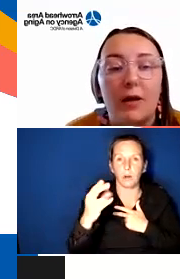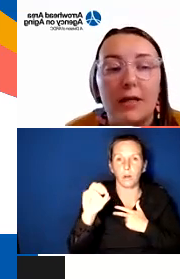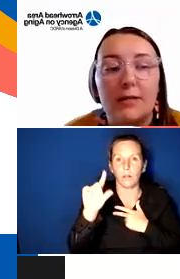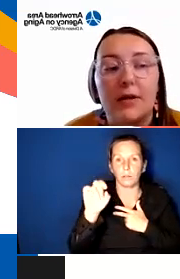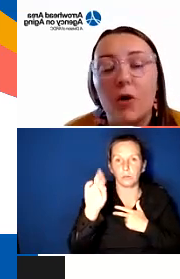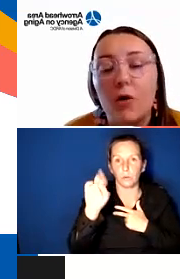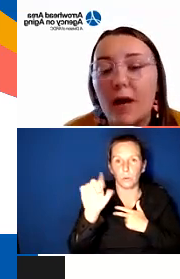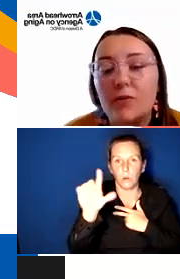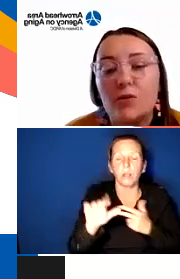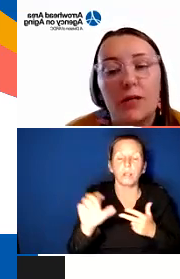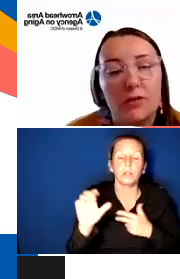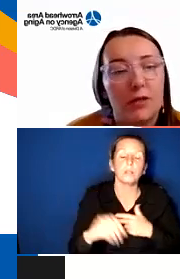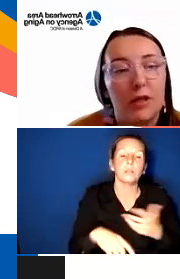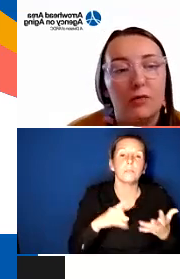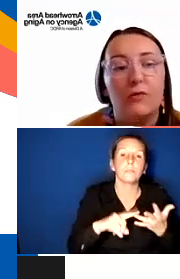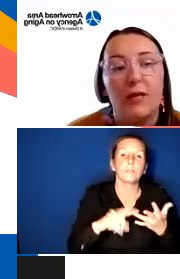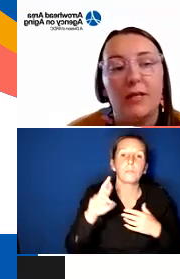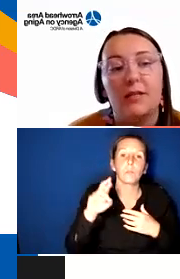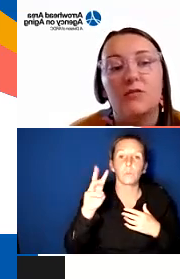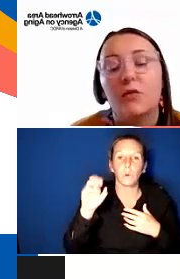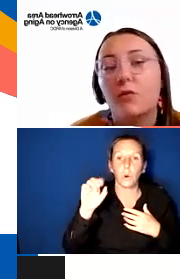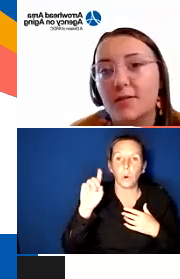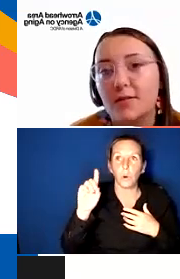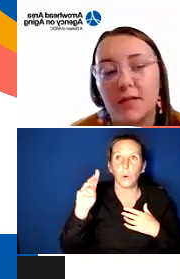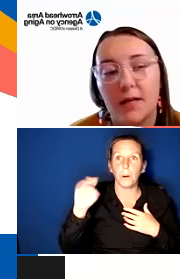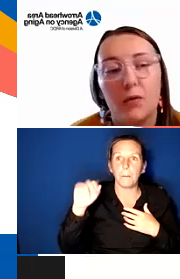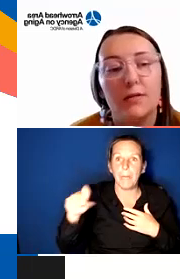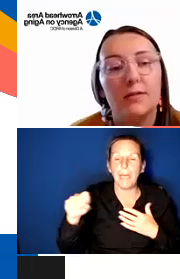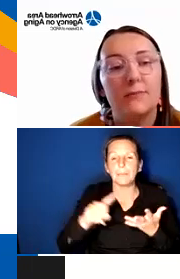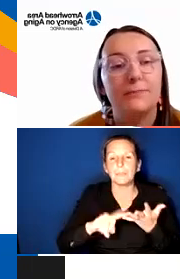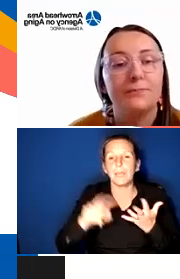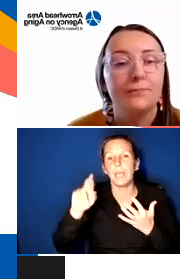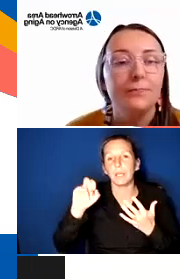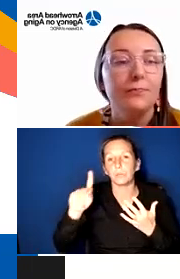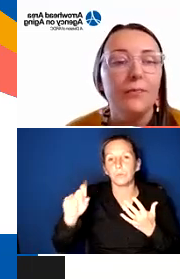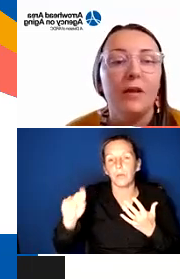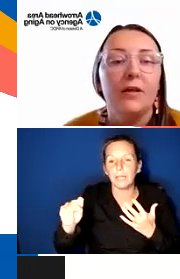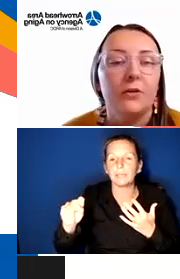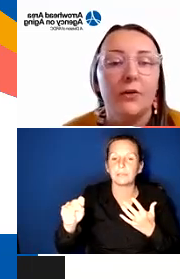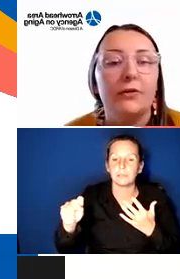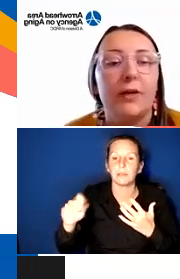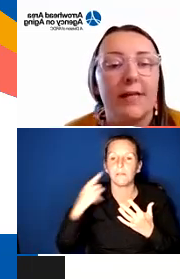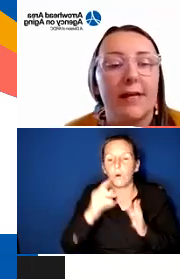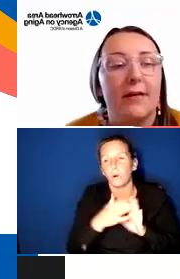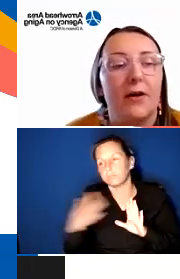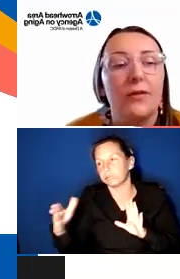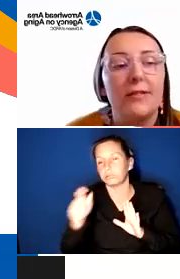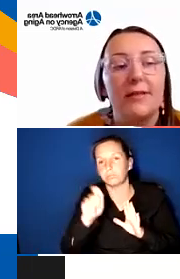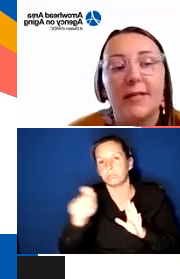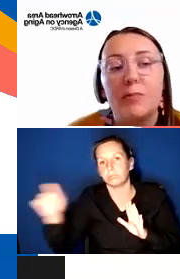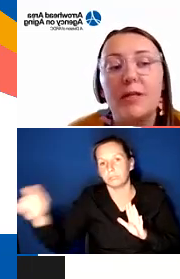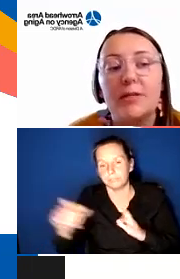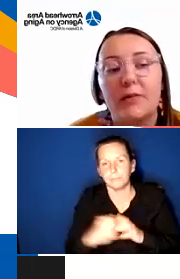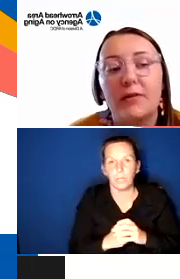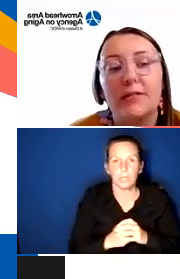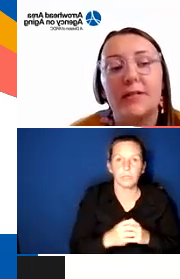Health Rankings and Roadmaps 2023 rankings for the rest of the data points. So going through that data now, we see